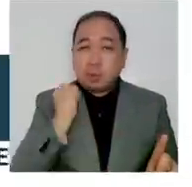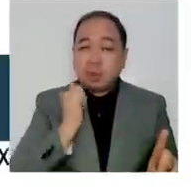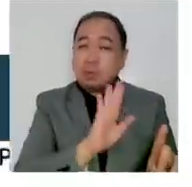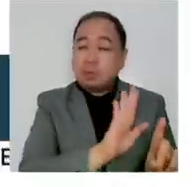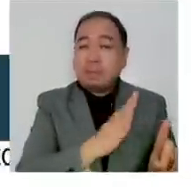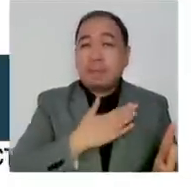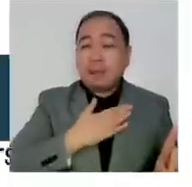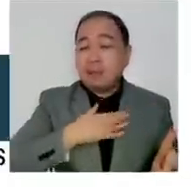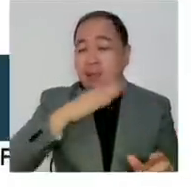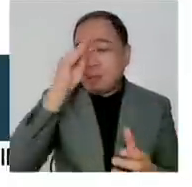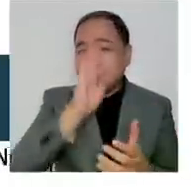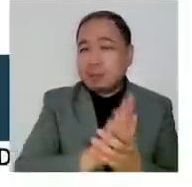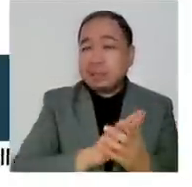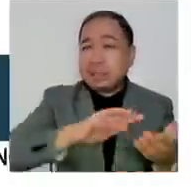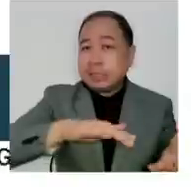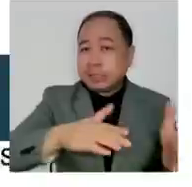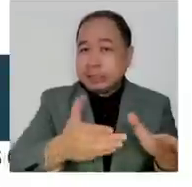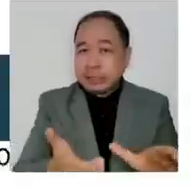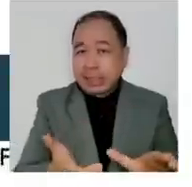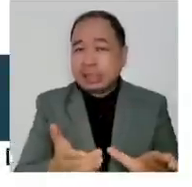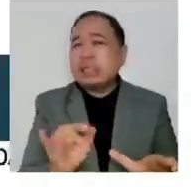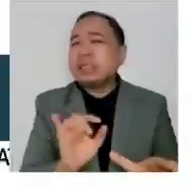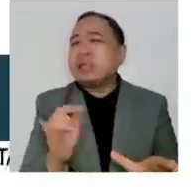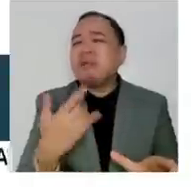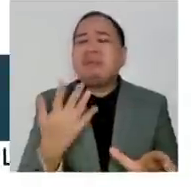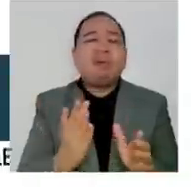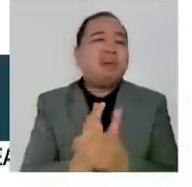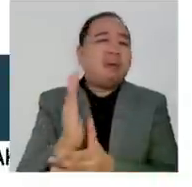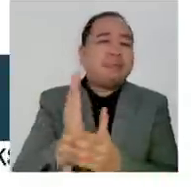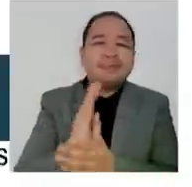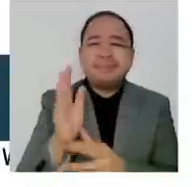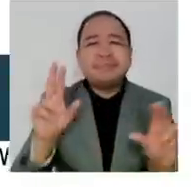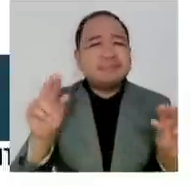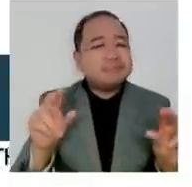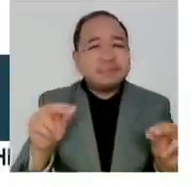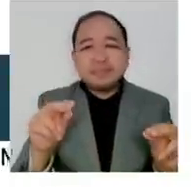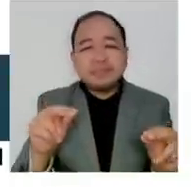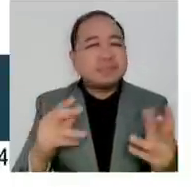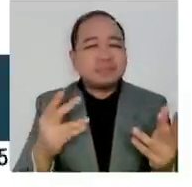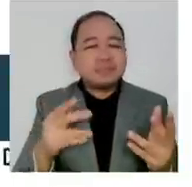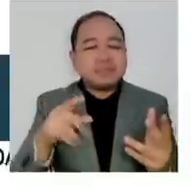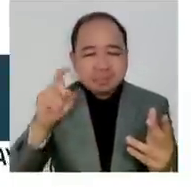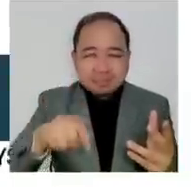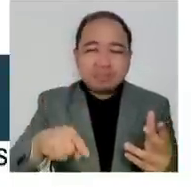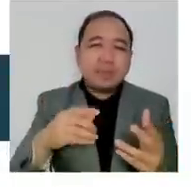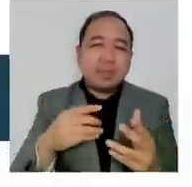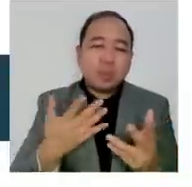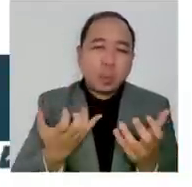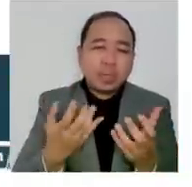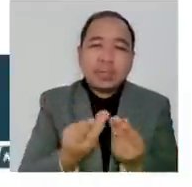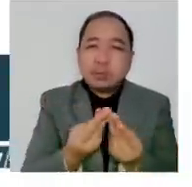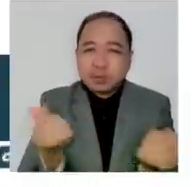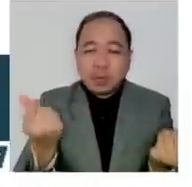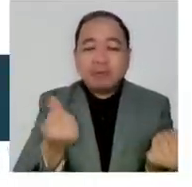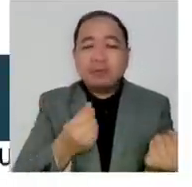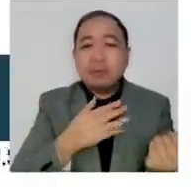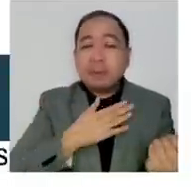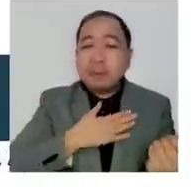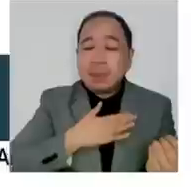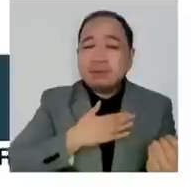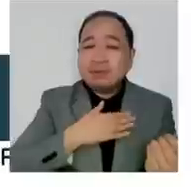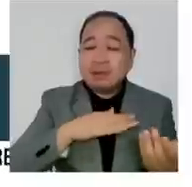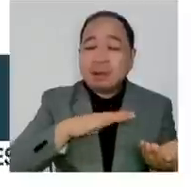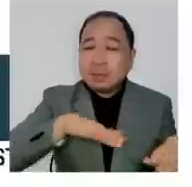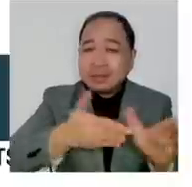to become one of the numbers lang na idadagdag doon sa hindi na solve na statistics ng mga namatay sa Negros